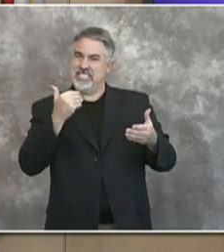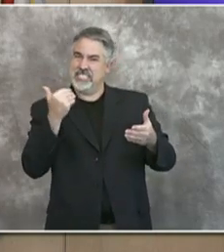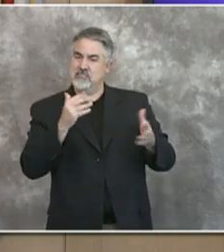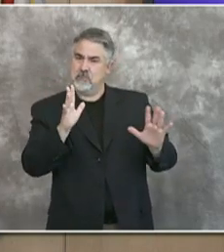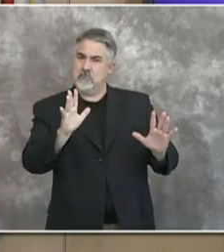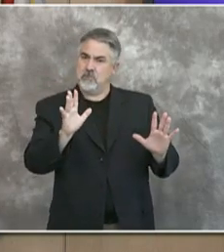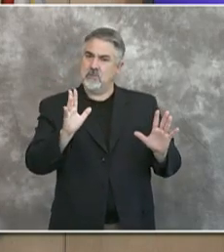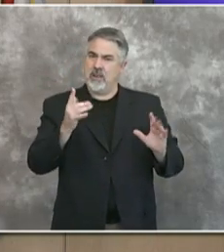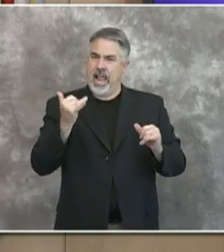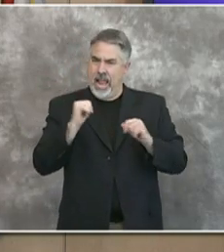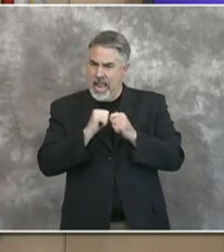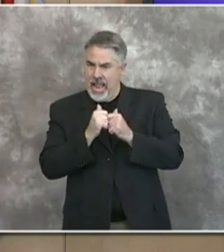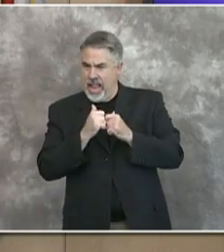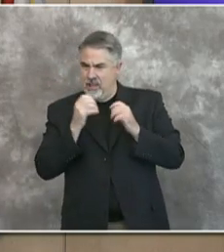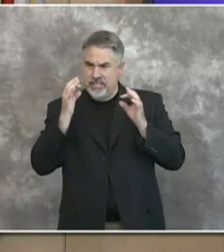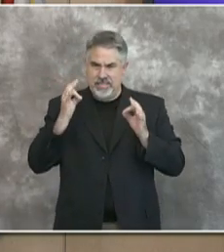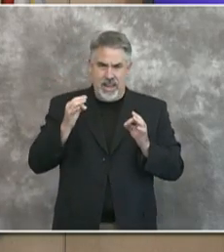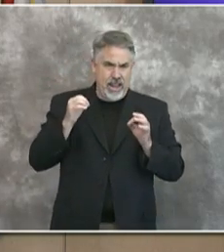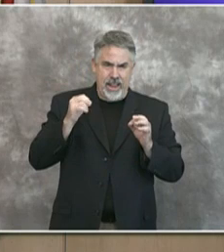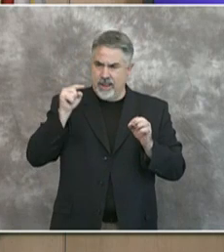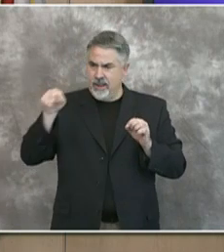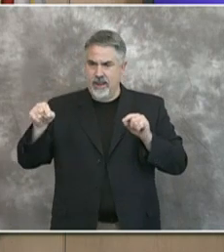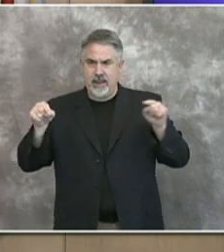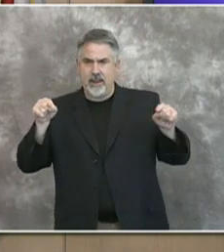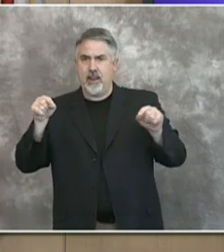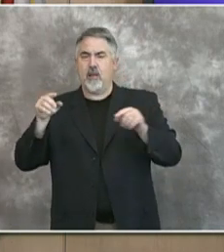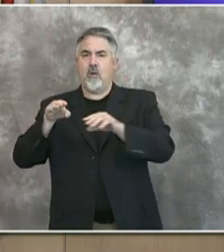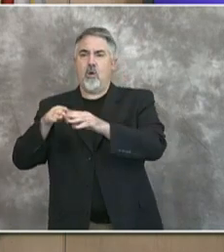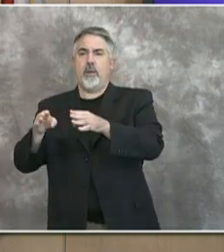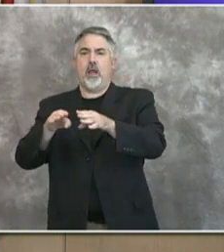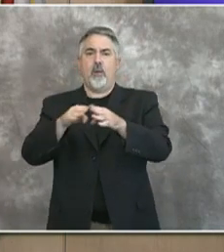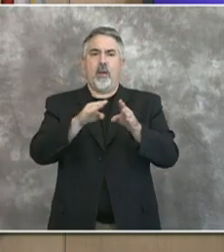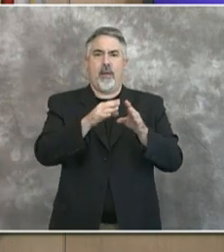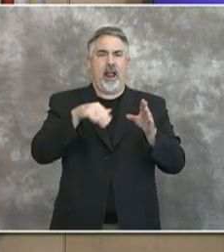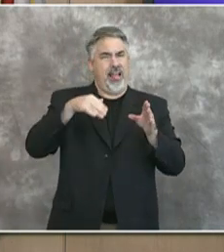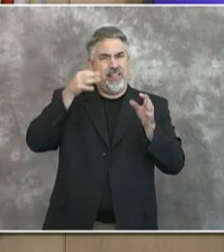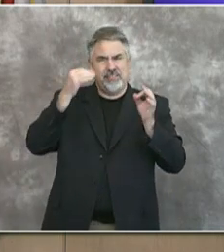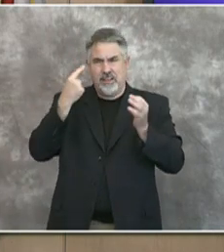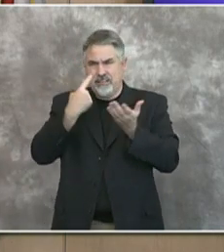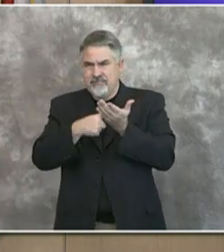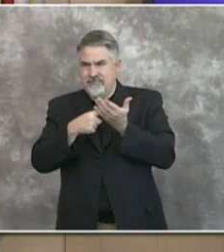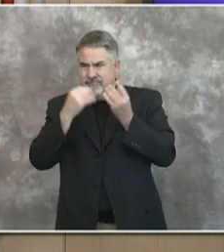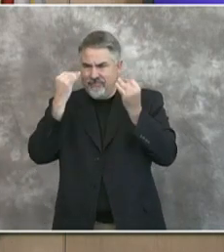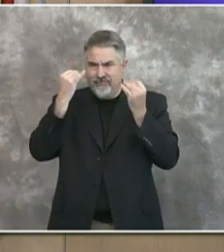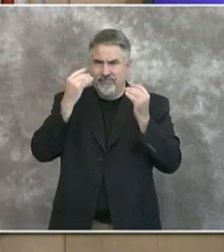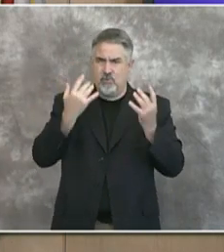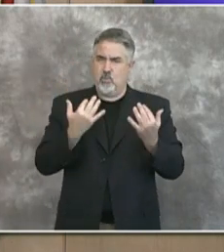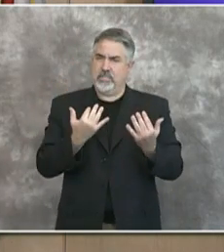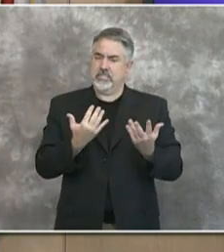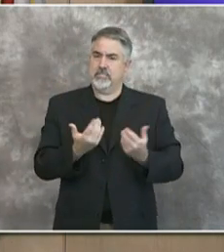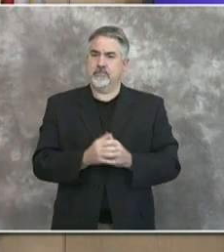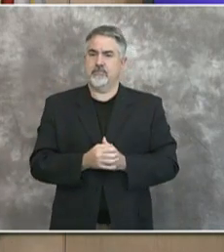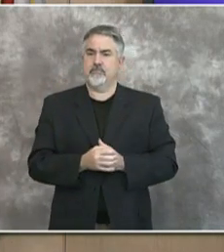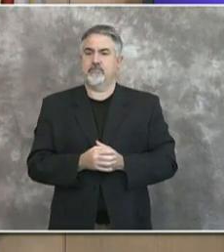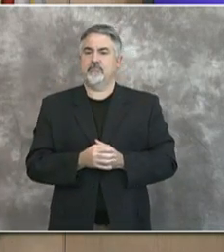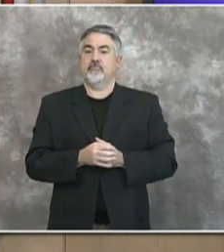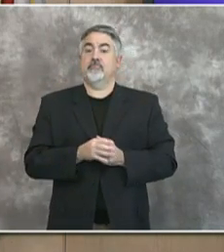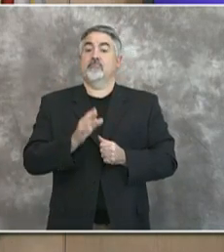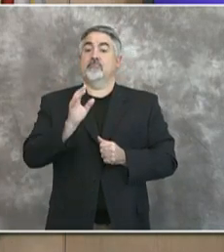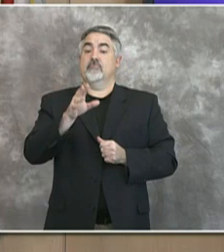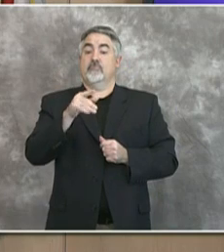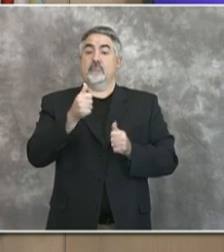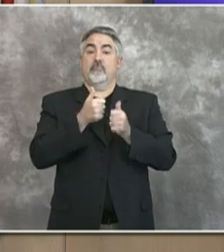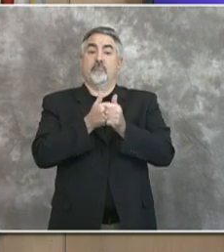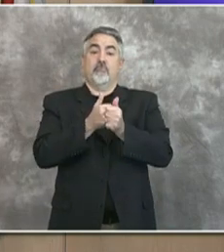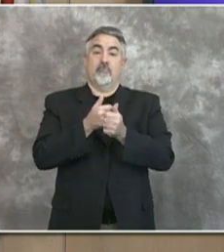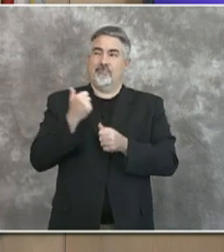loosen restrictions at the end of this month so we can breathe a little easier. But we need to follow the medical data